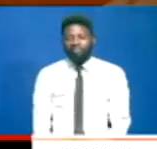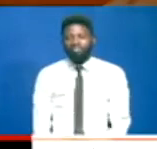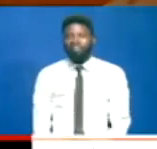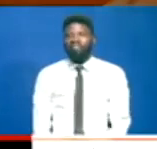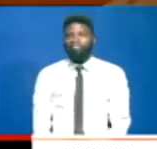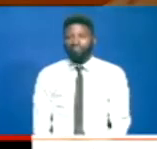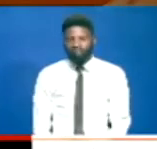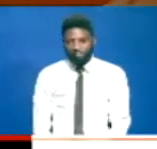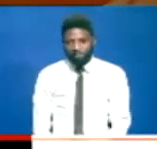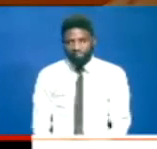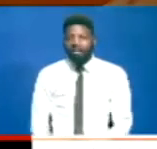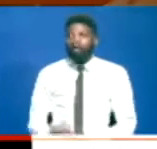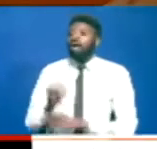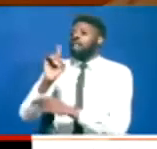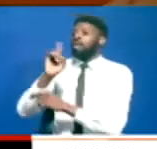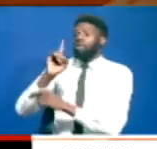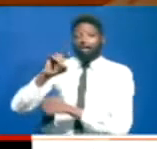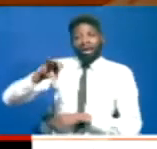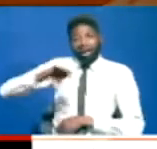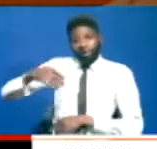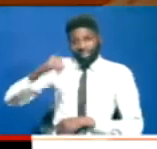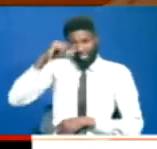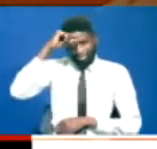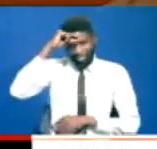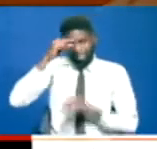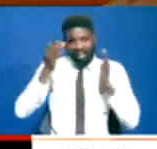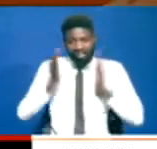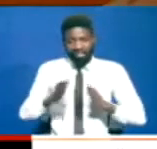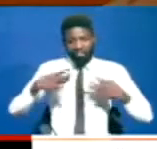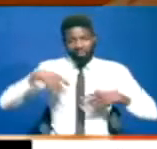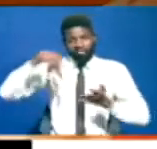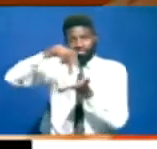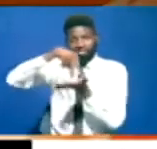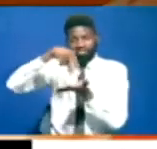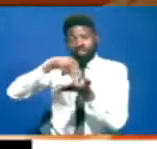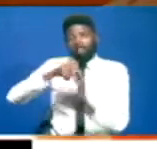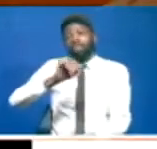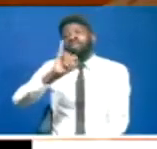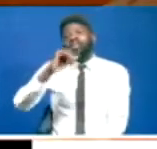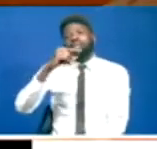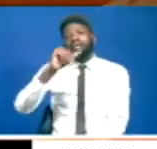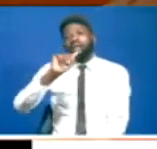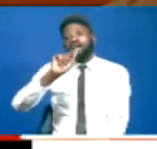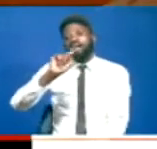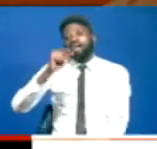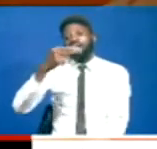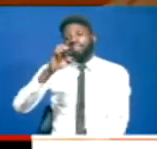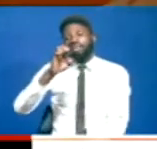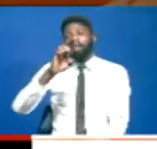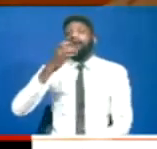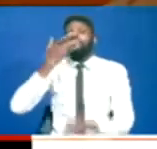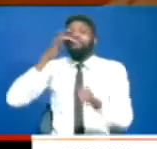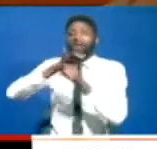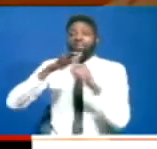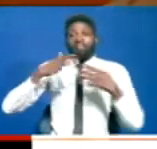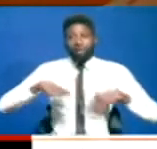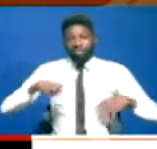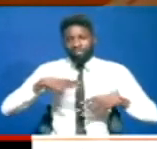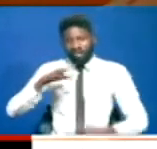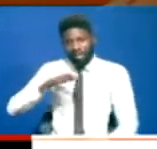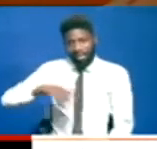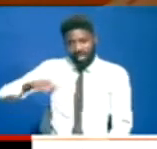And moving on, Nairobi County gubernatorial candidate Polycarp Igathe has promised residents of Ruai that he will